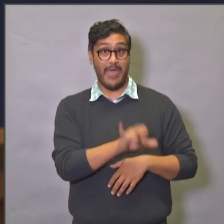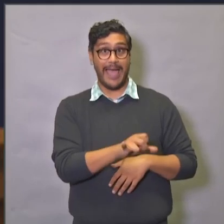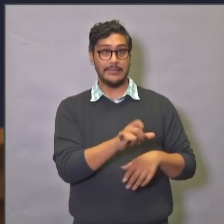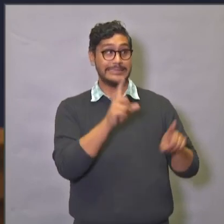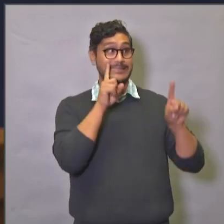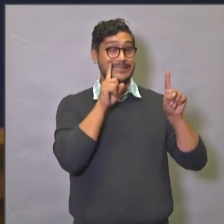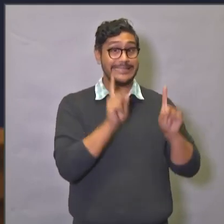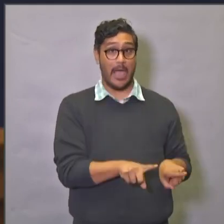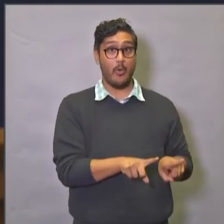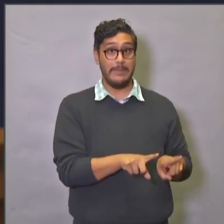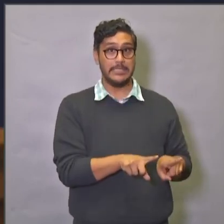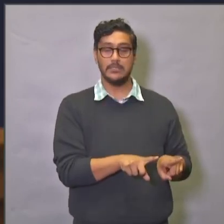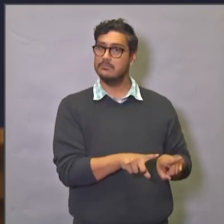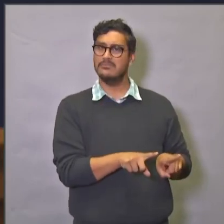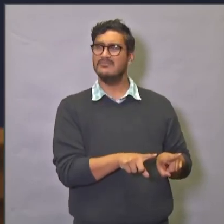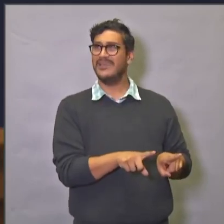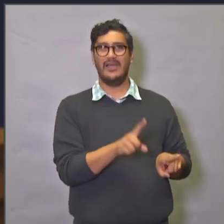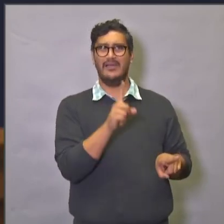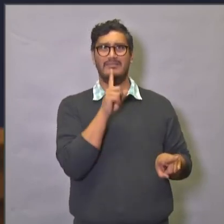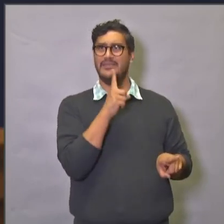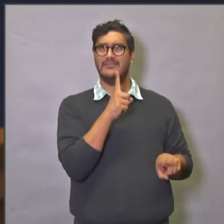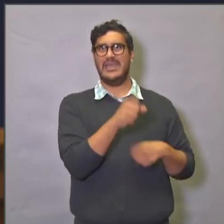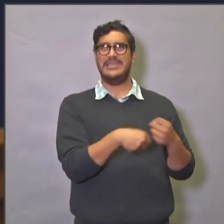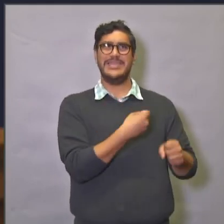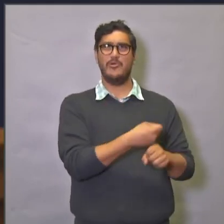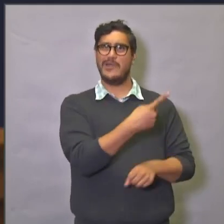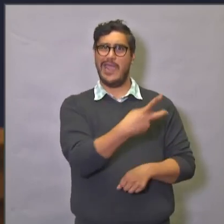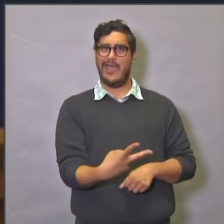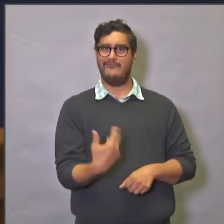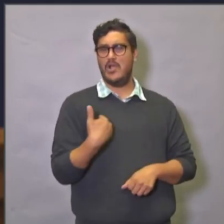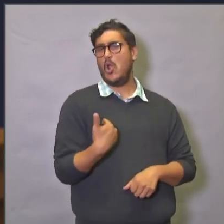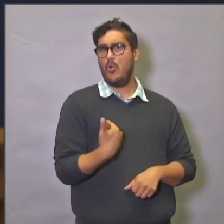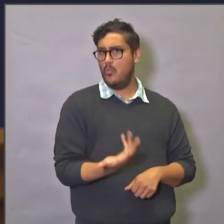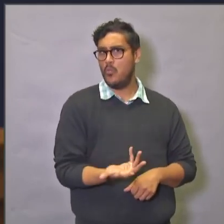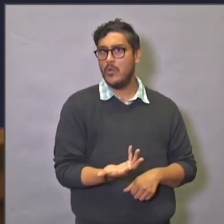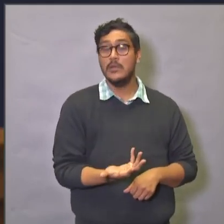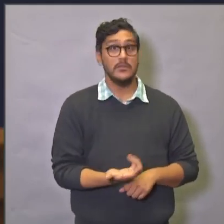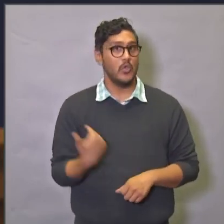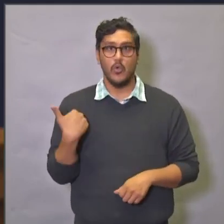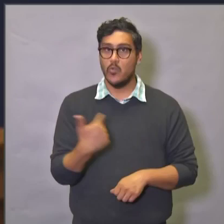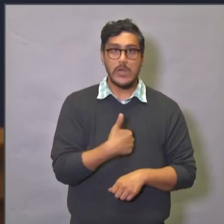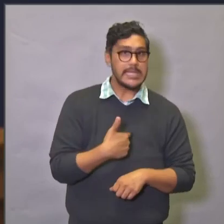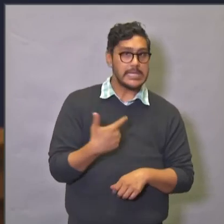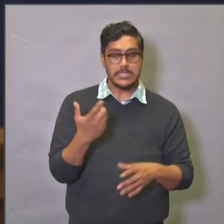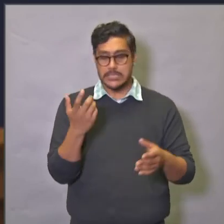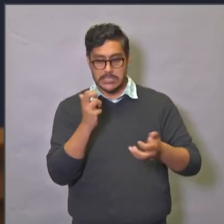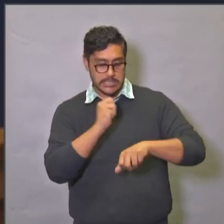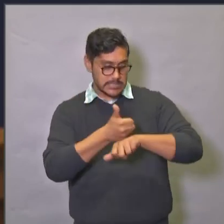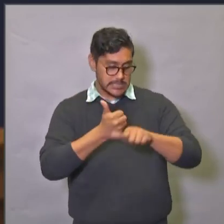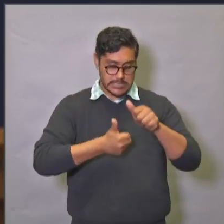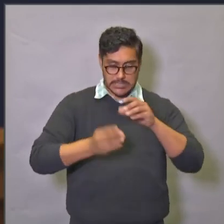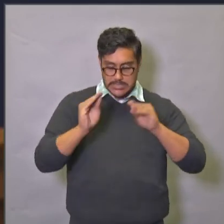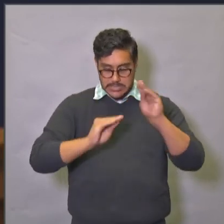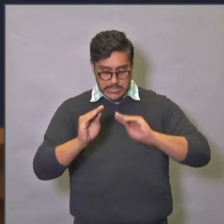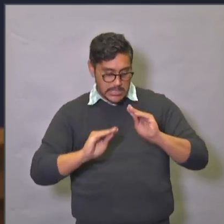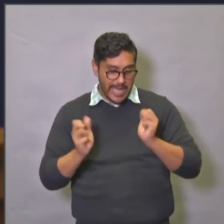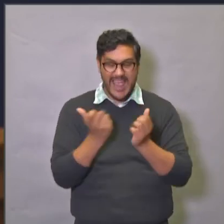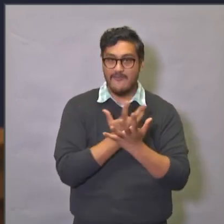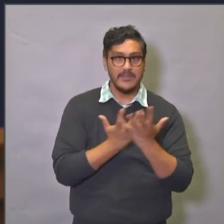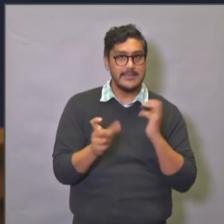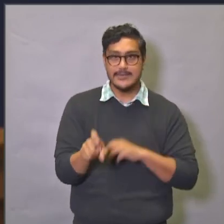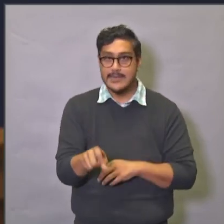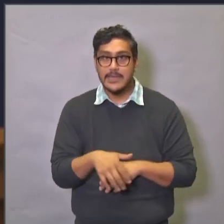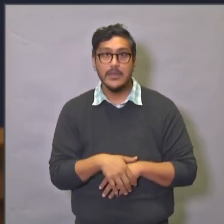was probably less than a year and a half ago. So we've put together all the complexities as it relates to the scientific needs. We're putting together